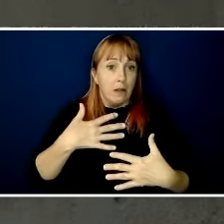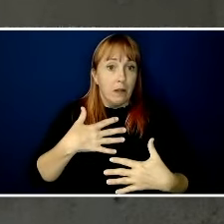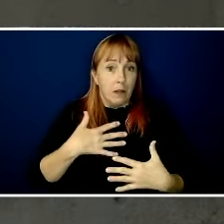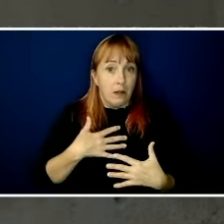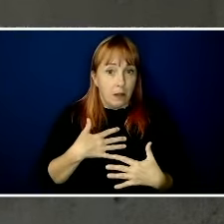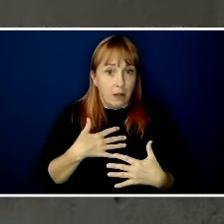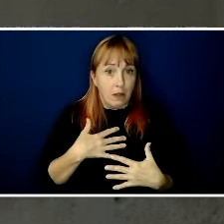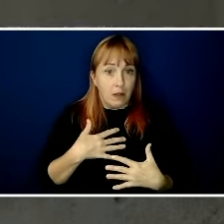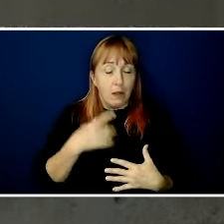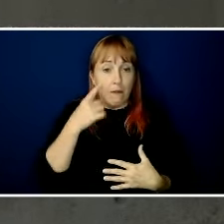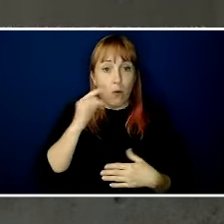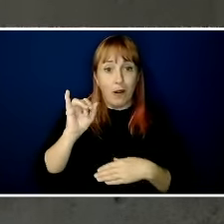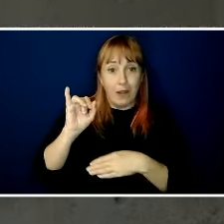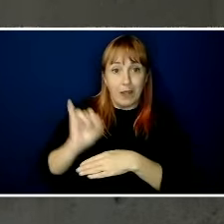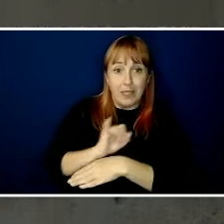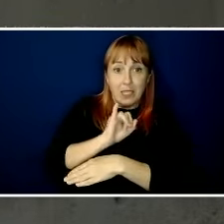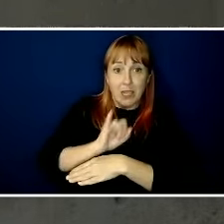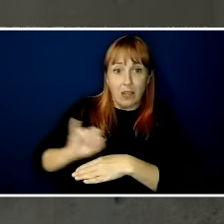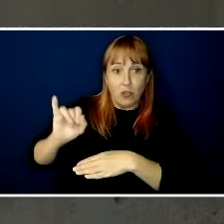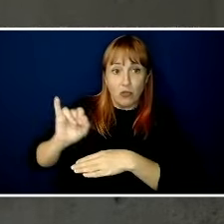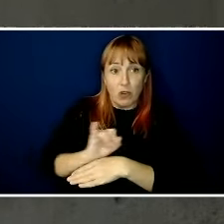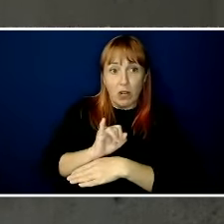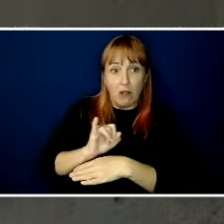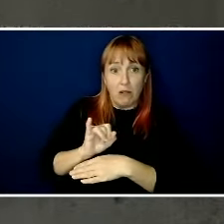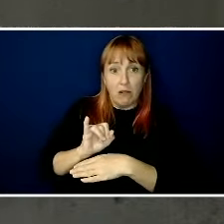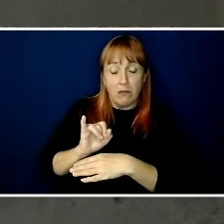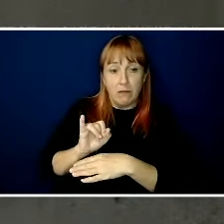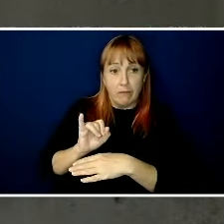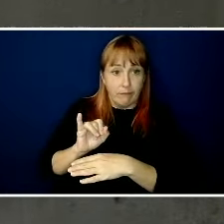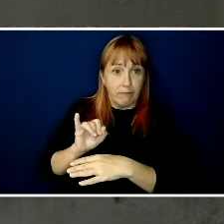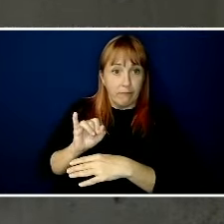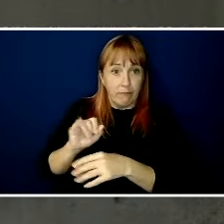for industrial applications,